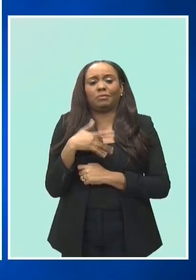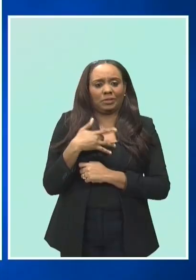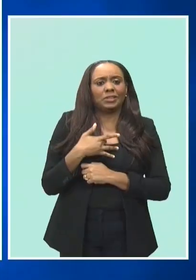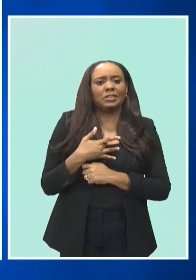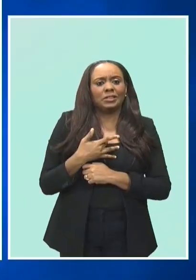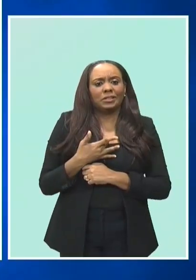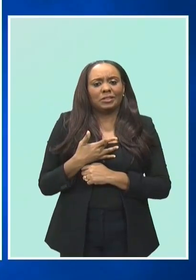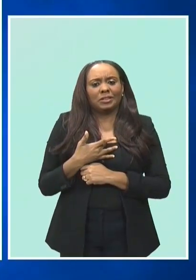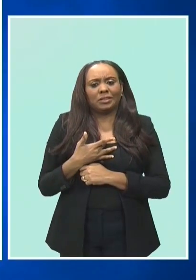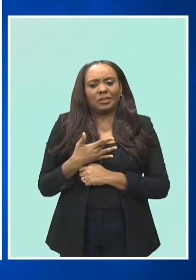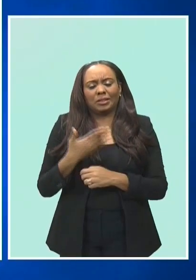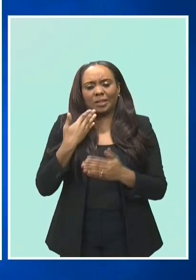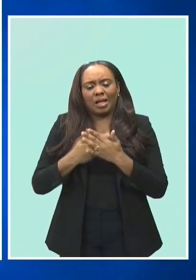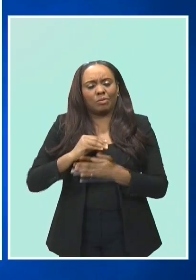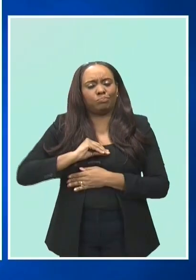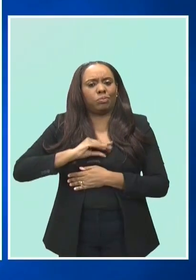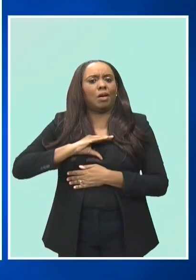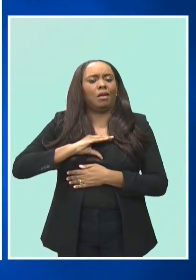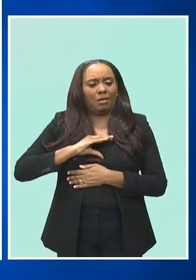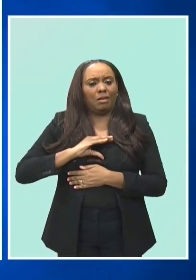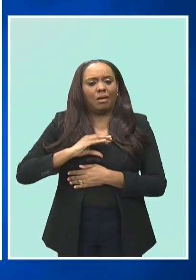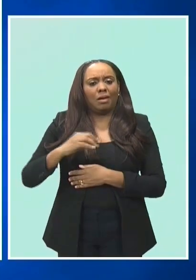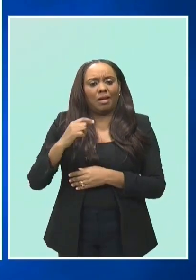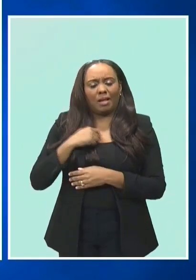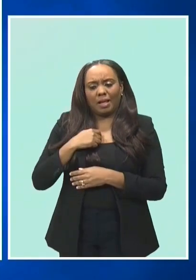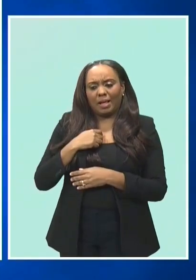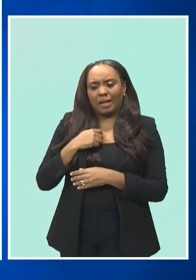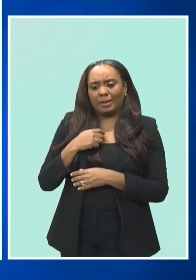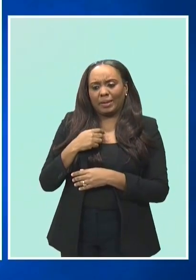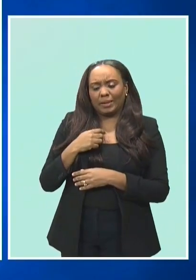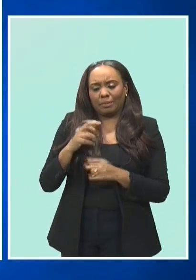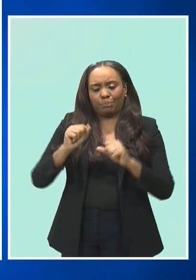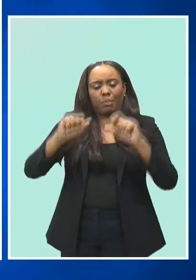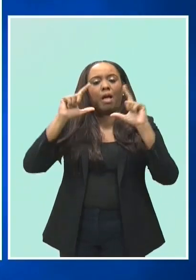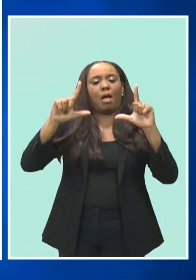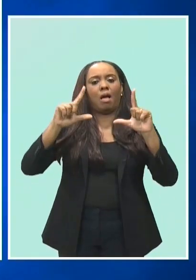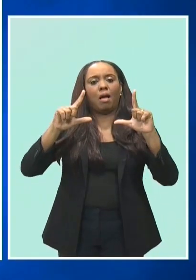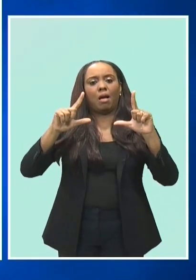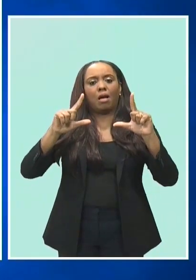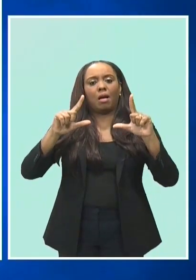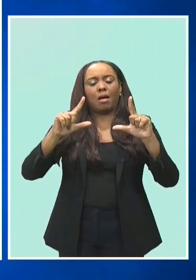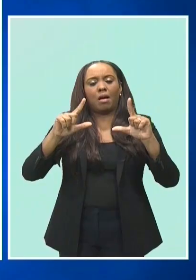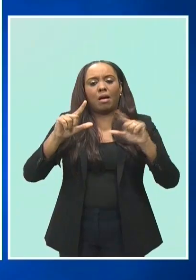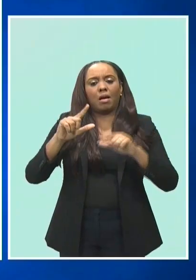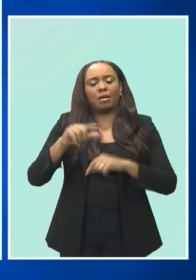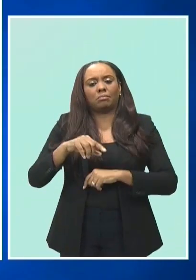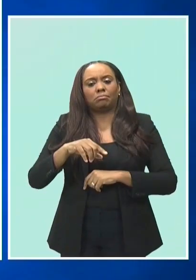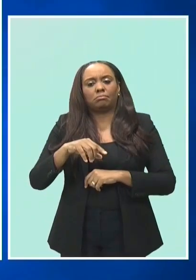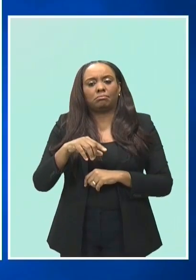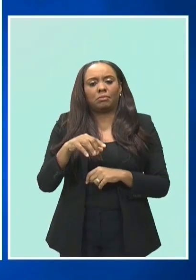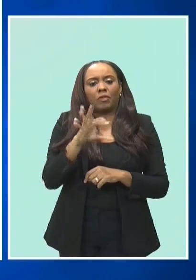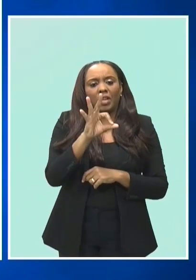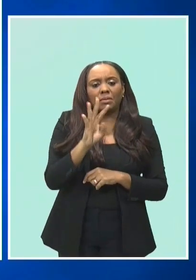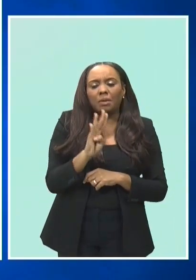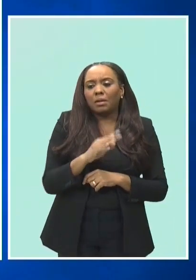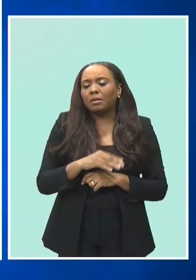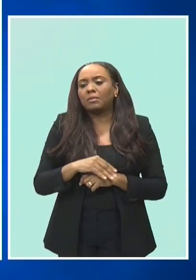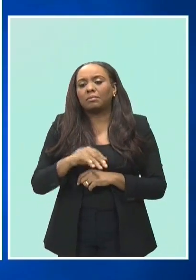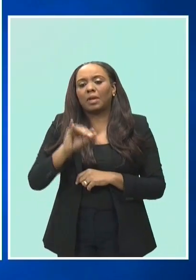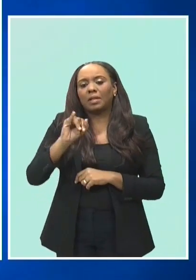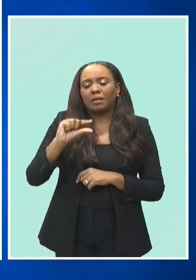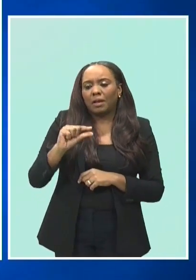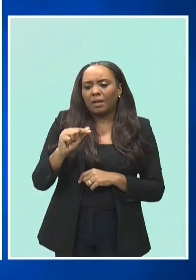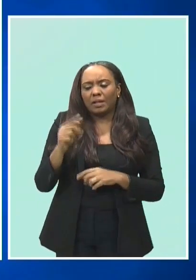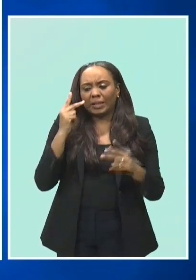including to the Bahamas. I've been looking at social media and so forth. And yes, so there's great